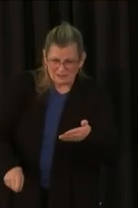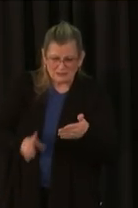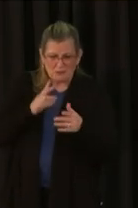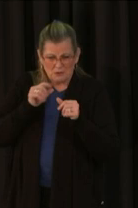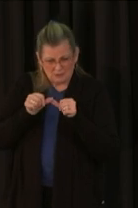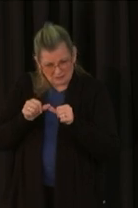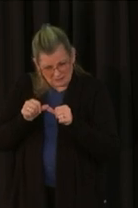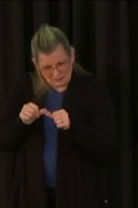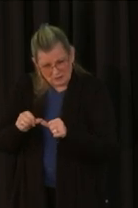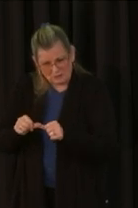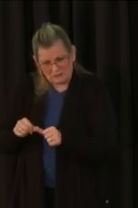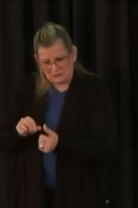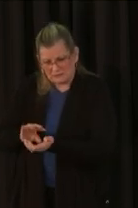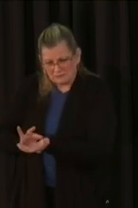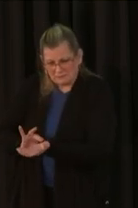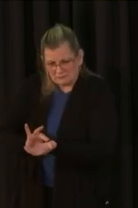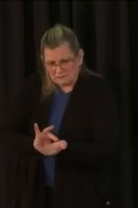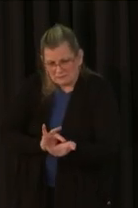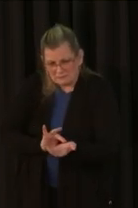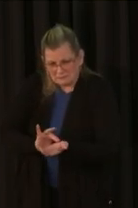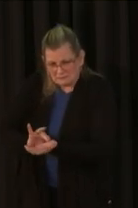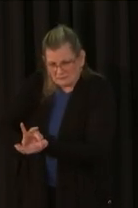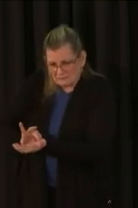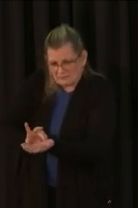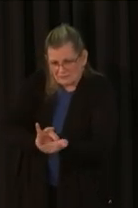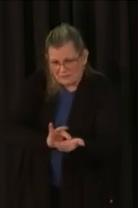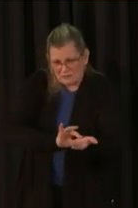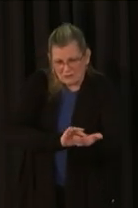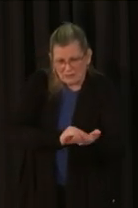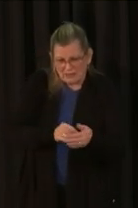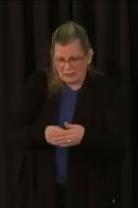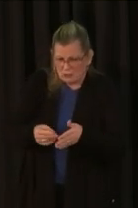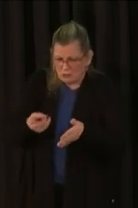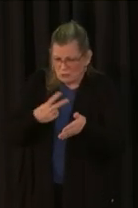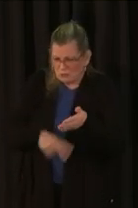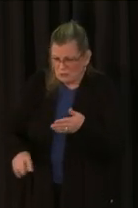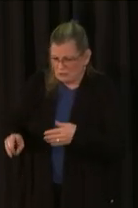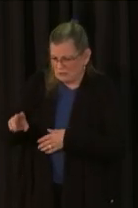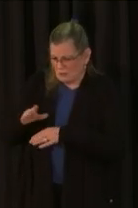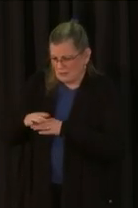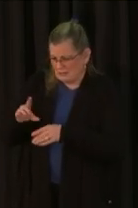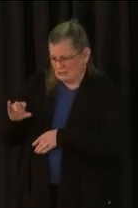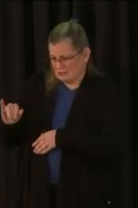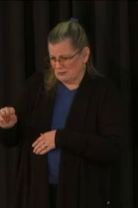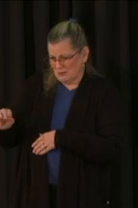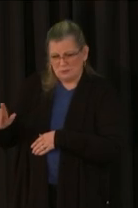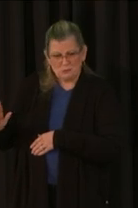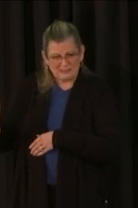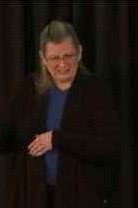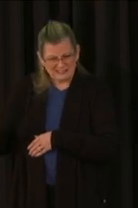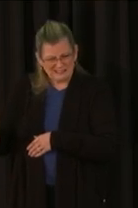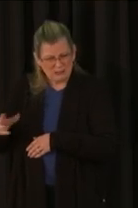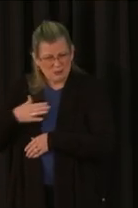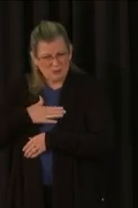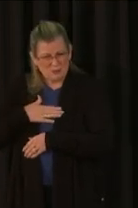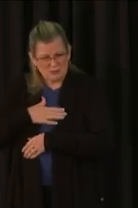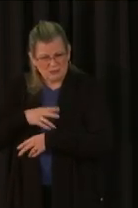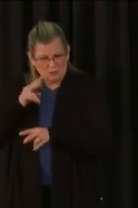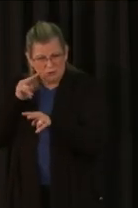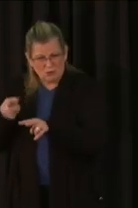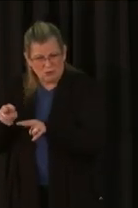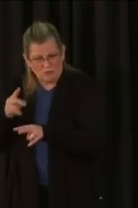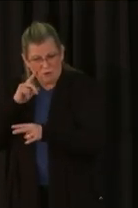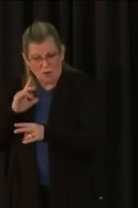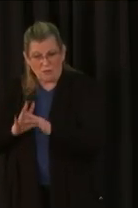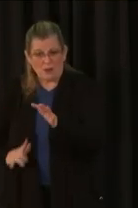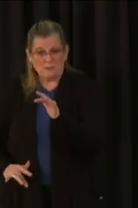continue our check-in next in 2 weeks on the 26th. So look for an update on all